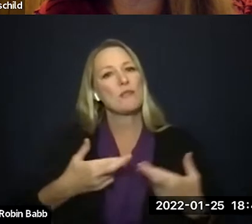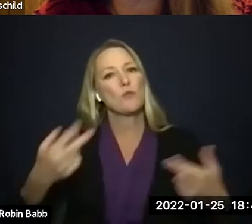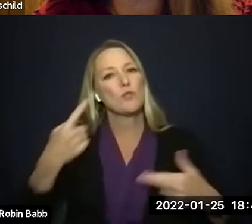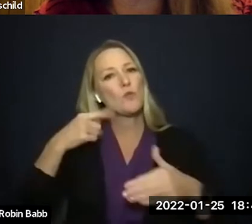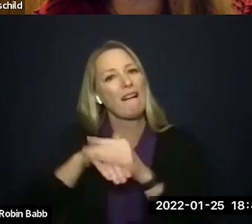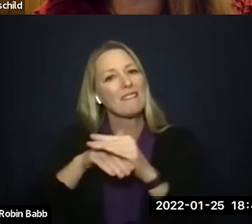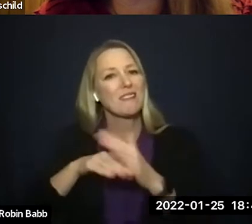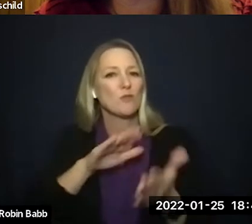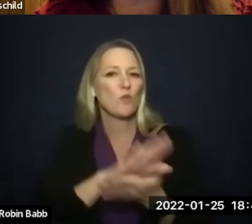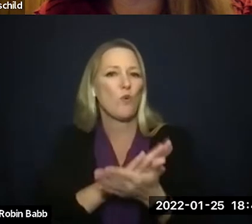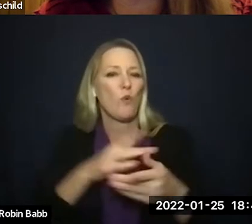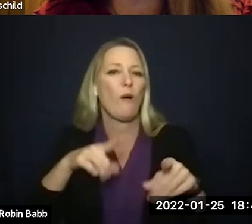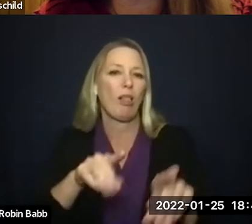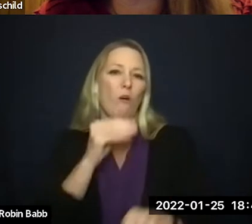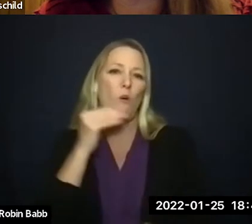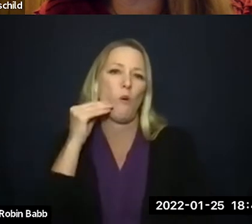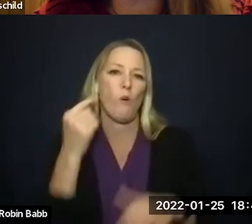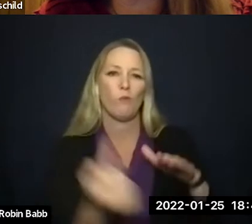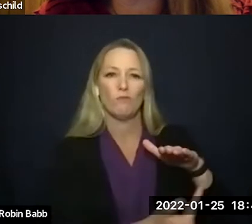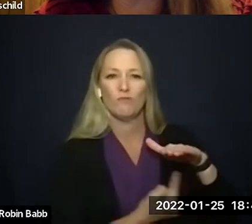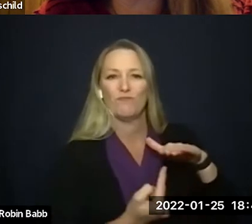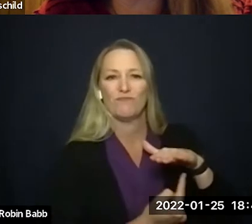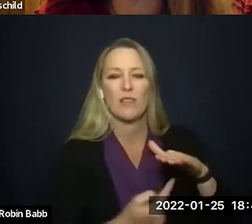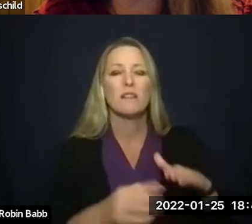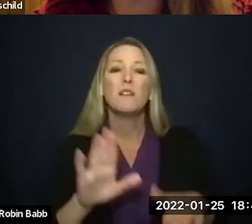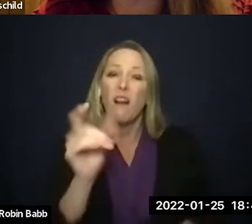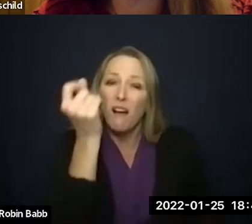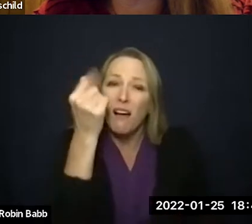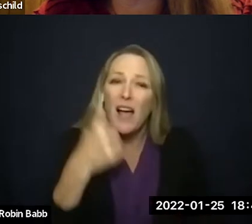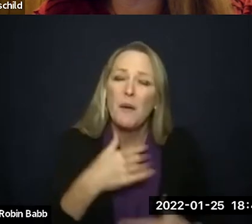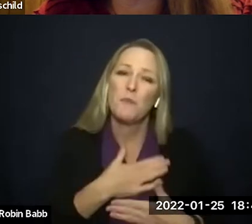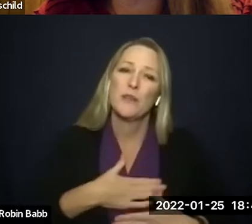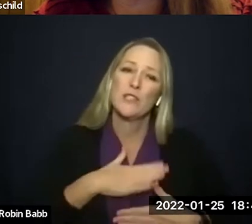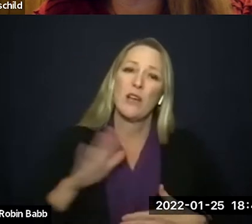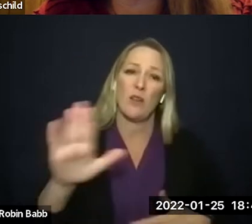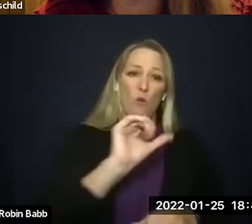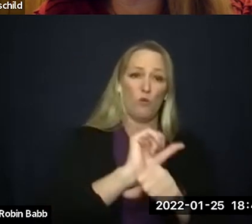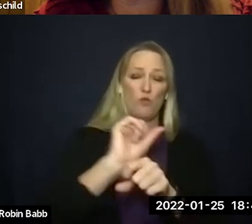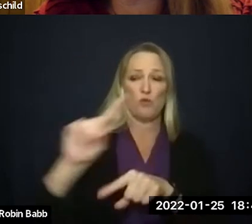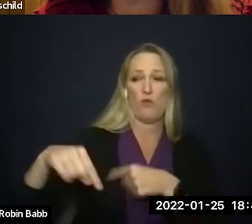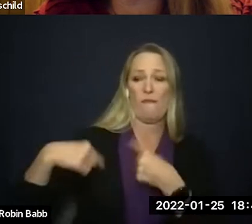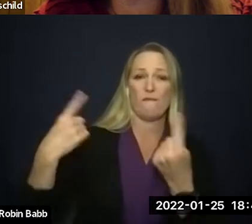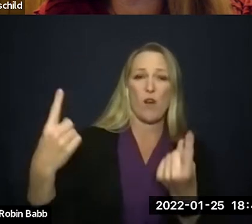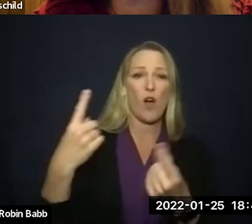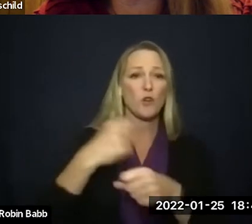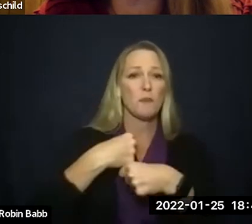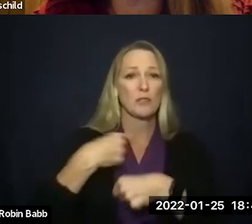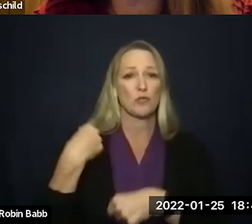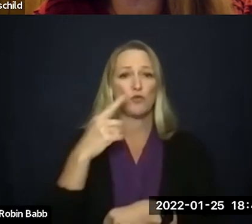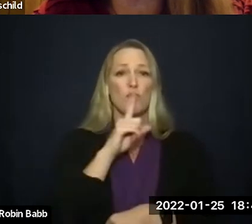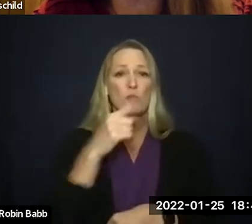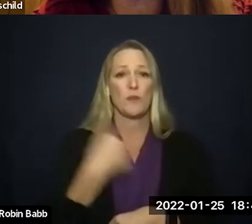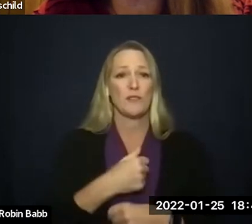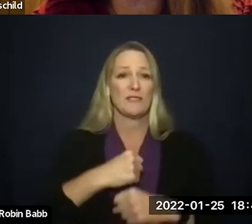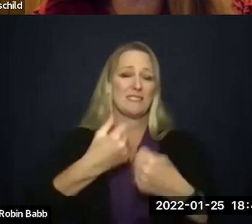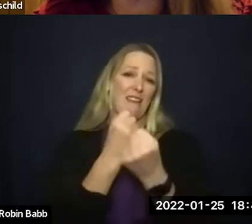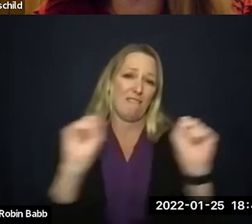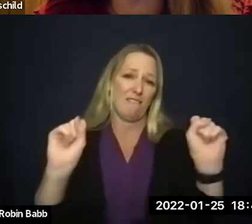home again i highly appreciate all the hard work the district has put in so far to keep us safe from copen